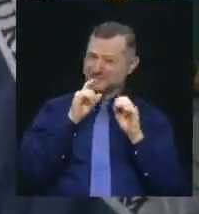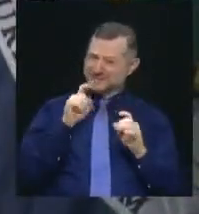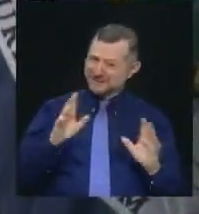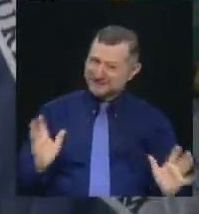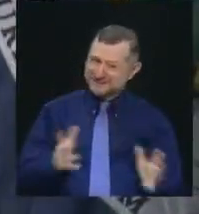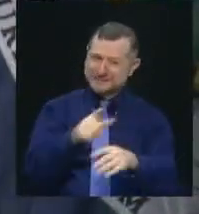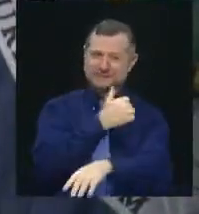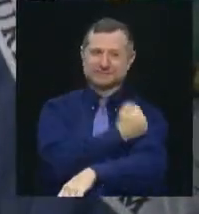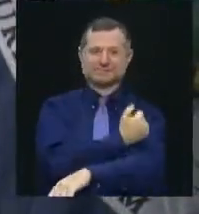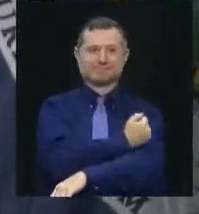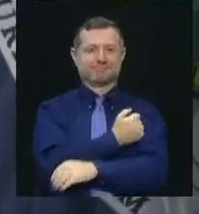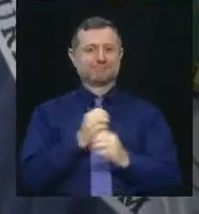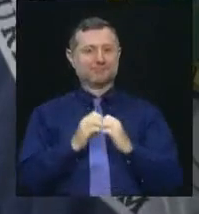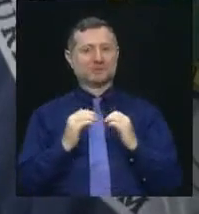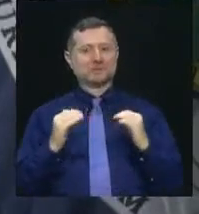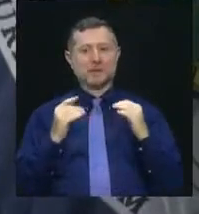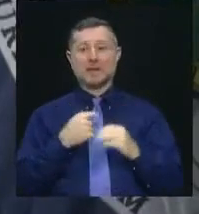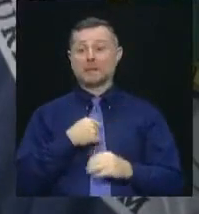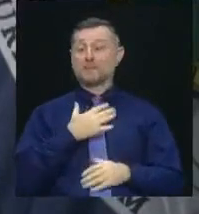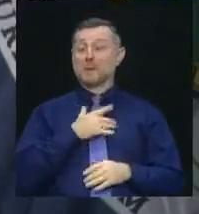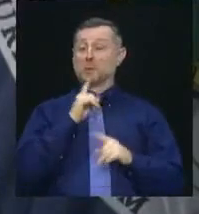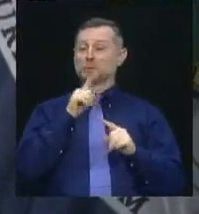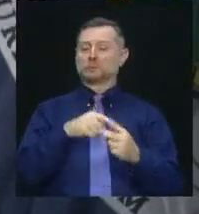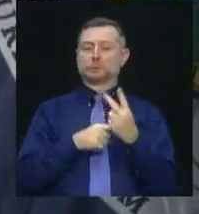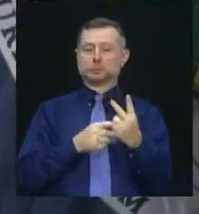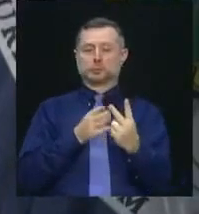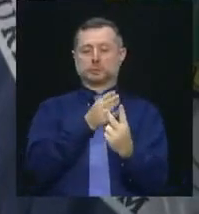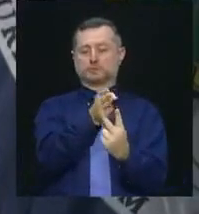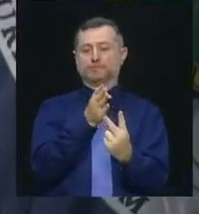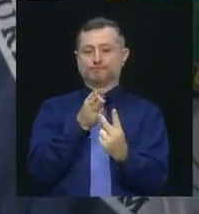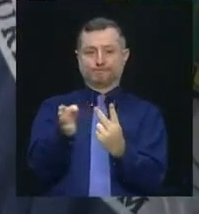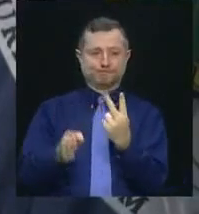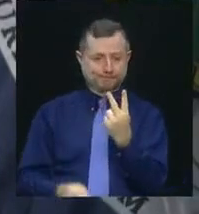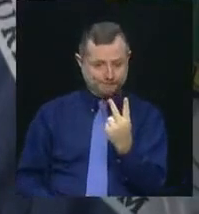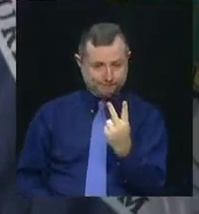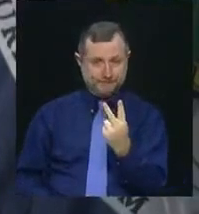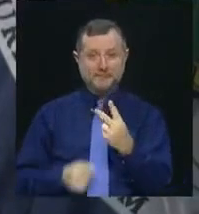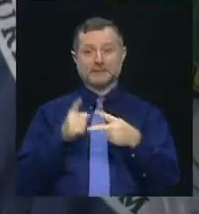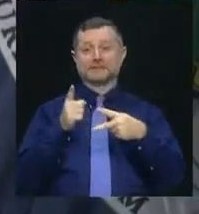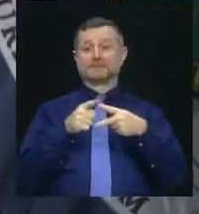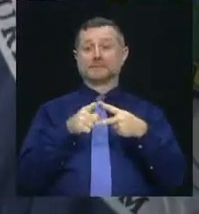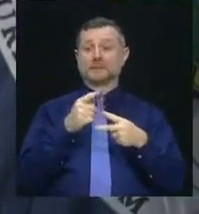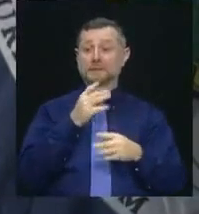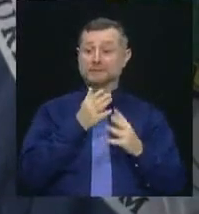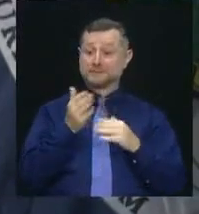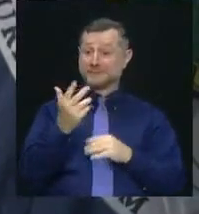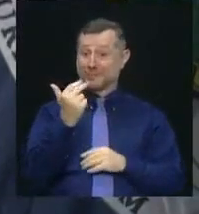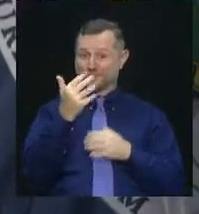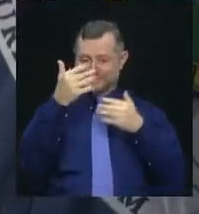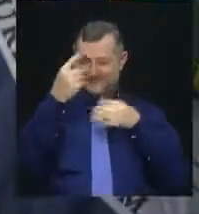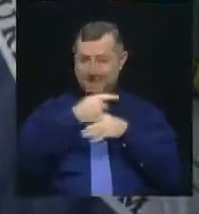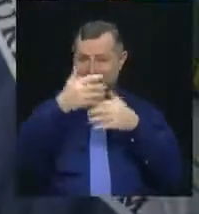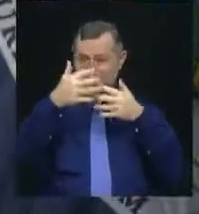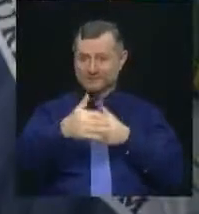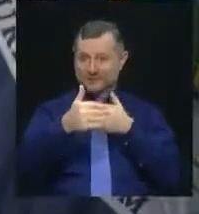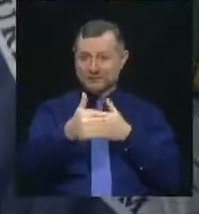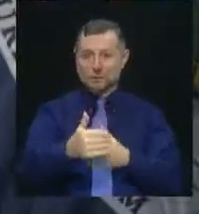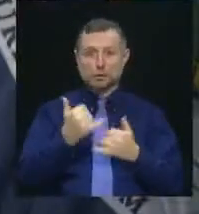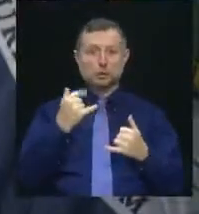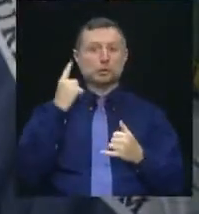Let me answer that two ways. One, right now, for the next 13 days, the current governor will be making decisions with respect to